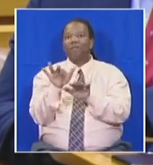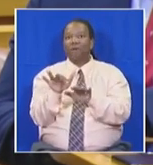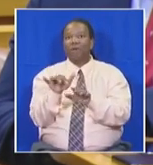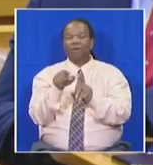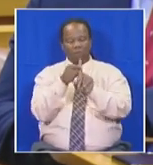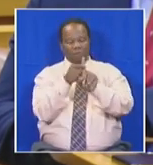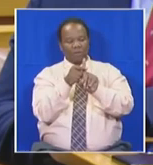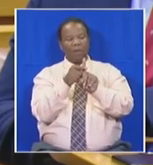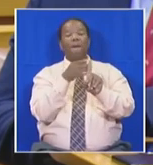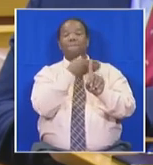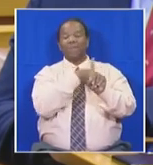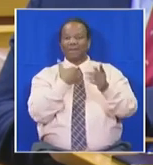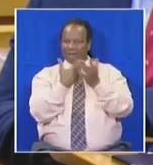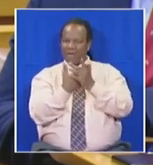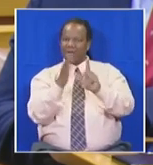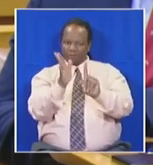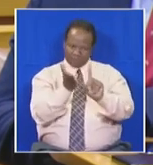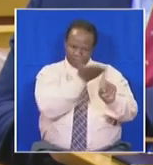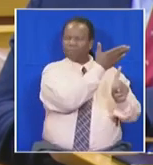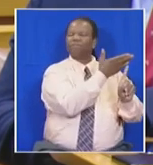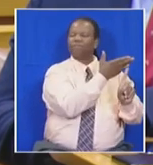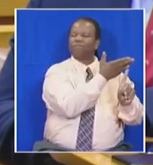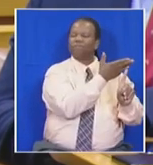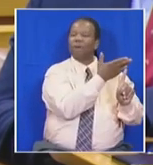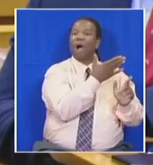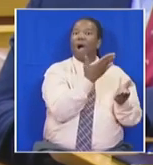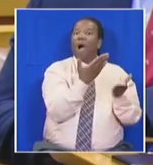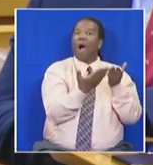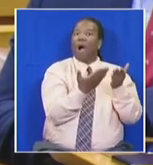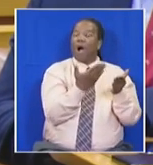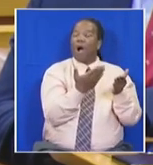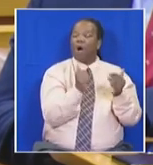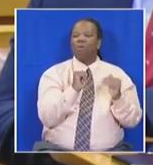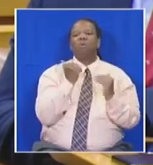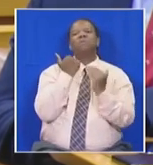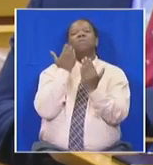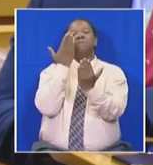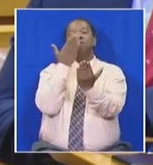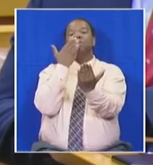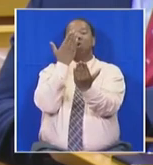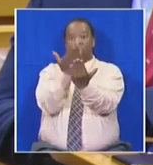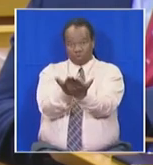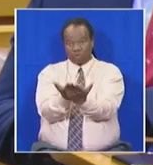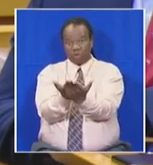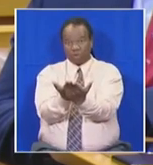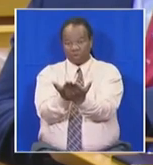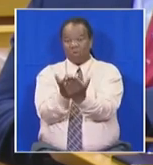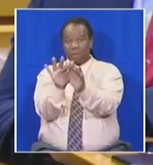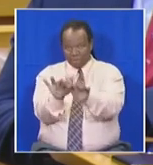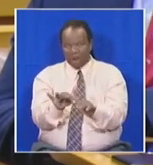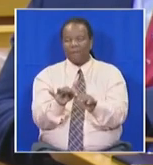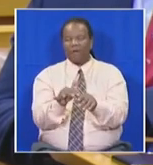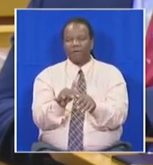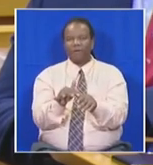from office by a substantive motion that can be brought before this Parliament. Indeed,